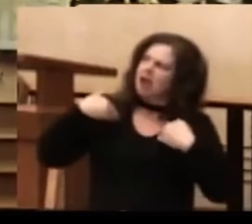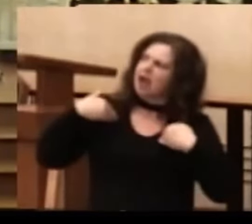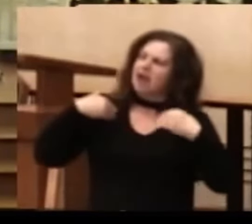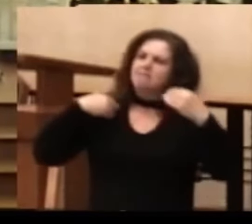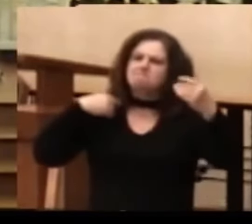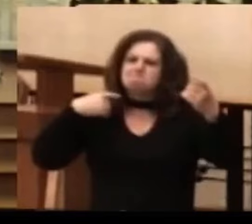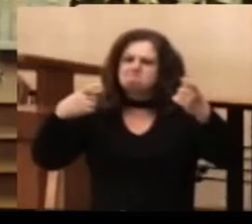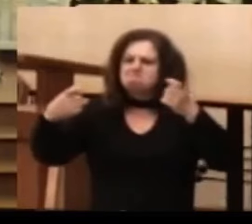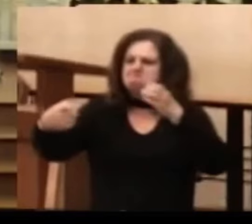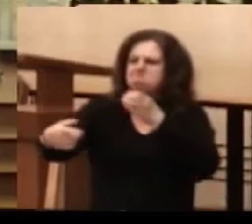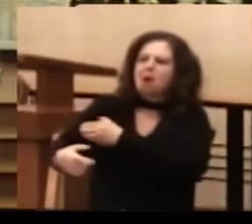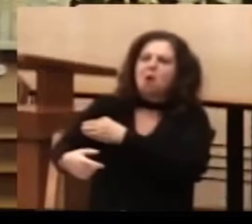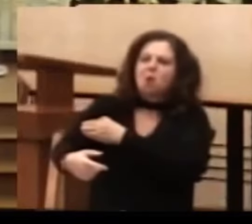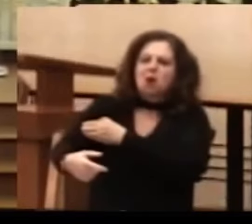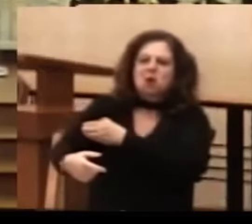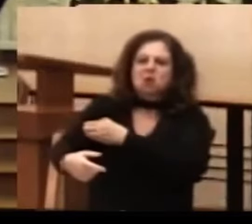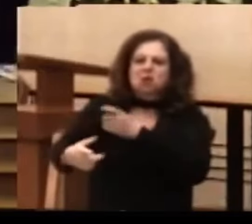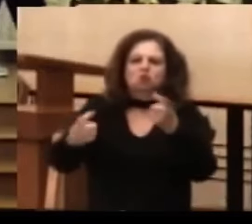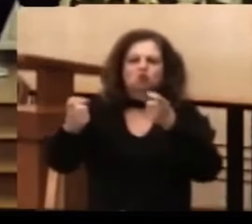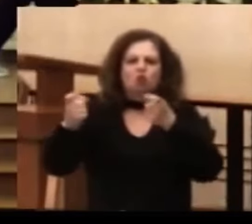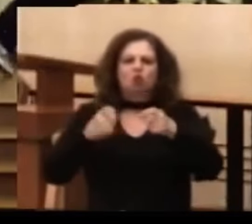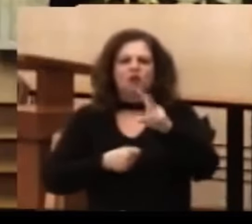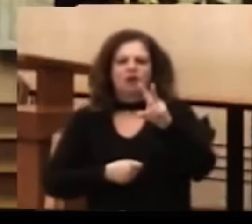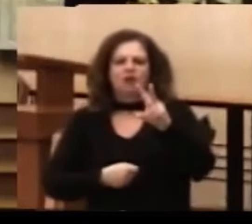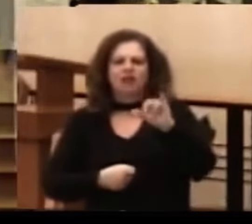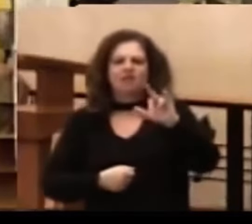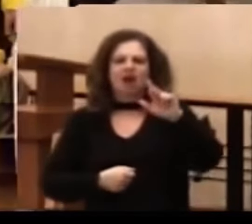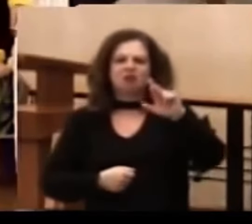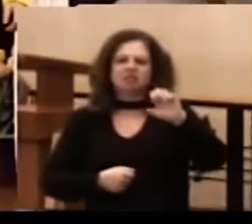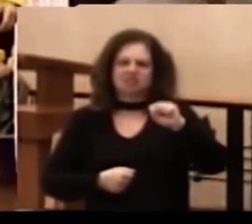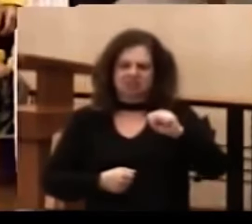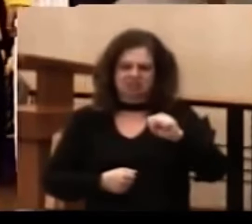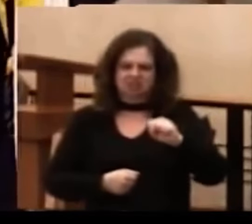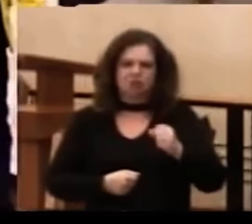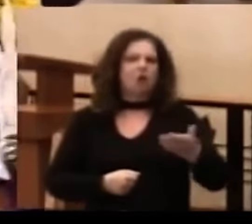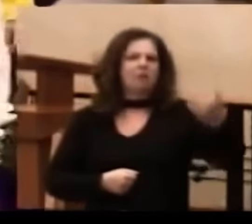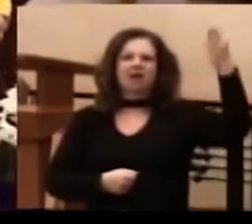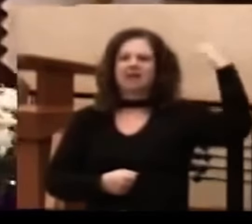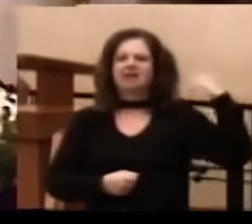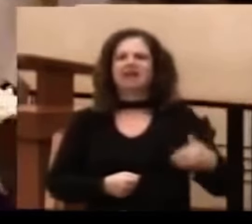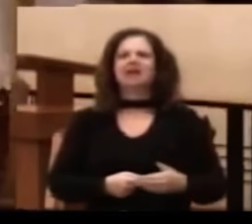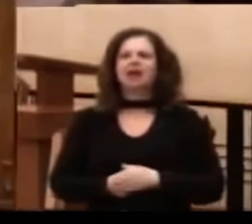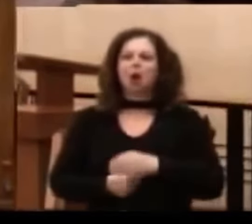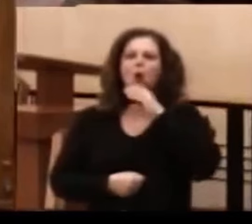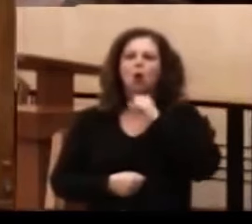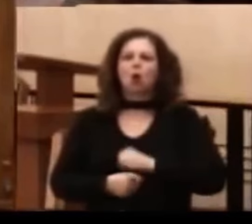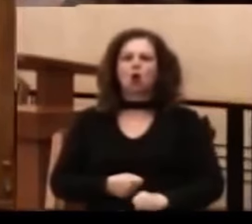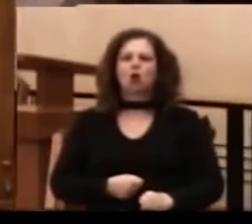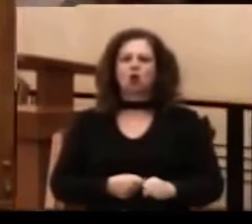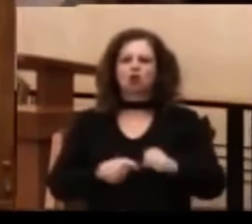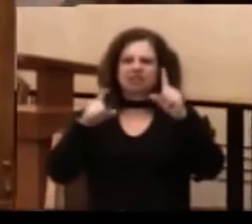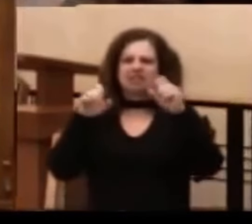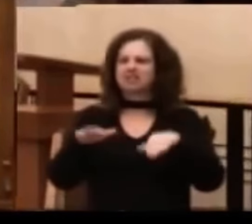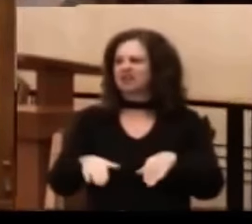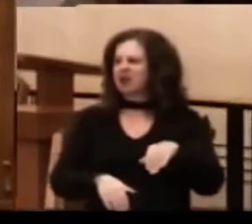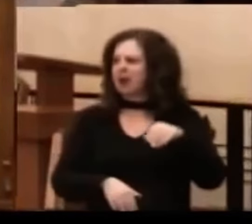these viruses. Way back in that old test of peppermint, there was this prophet